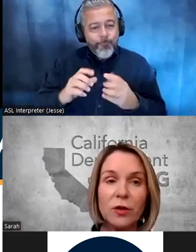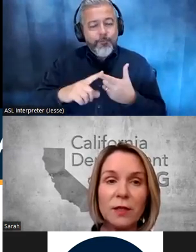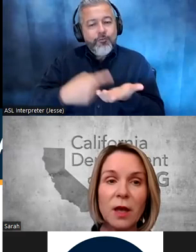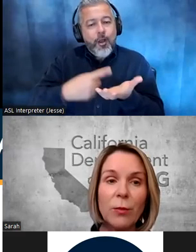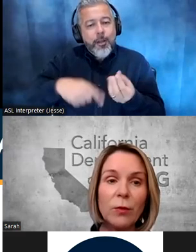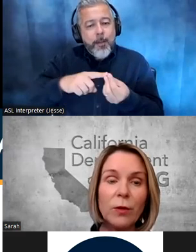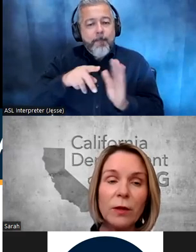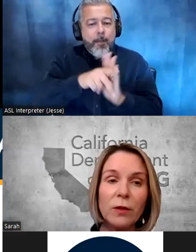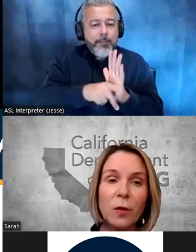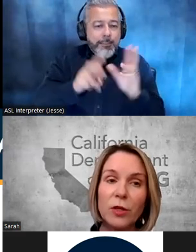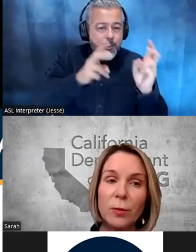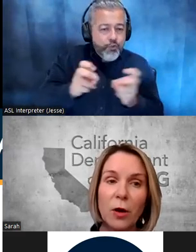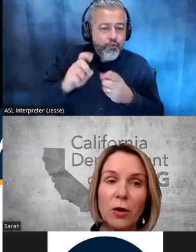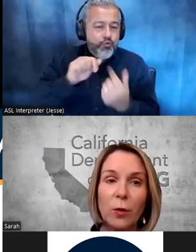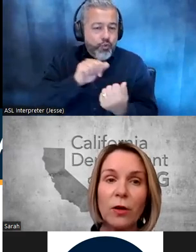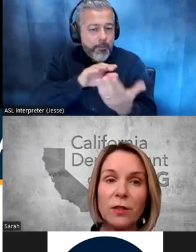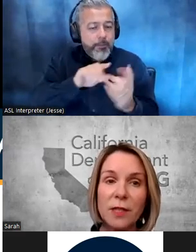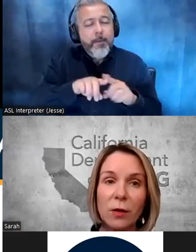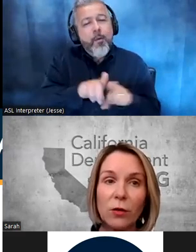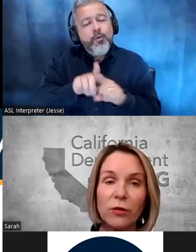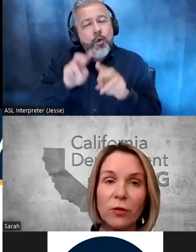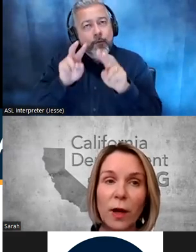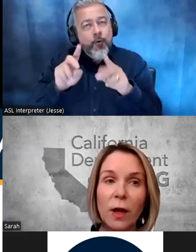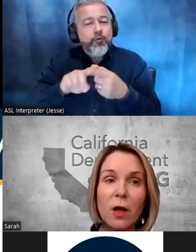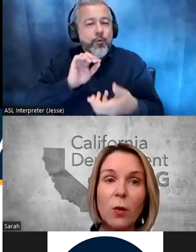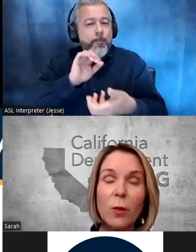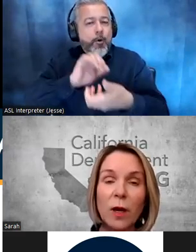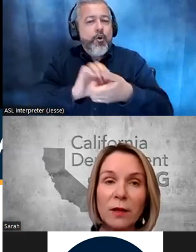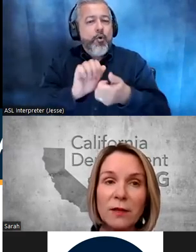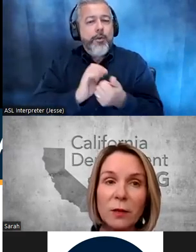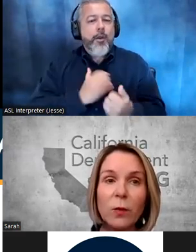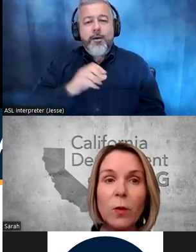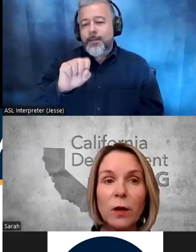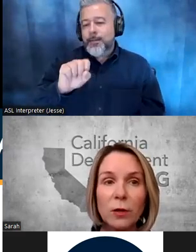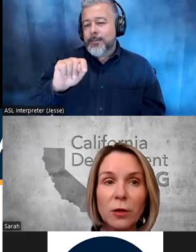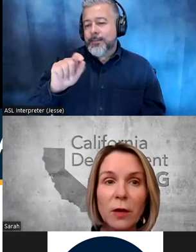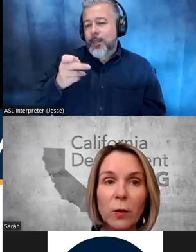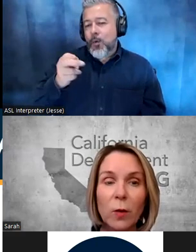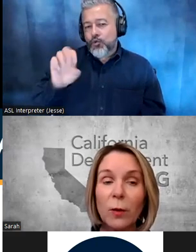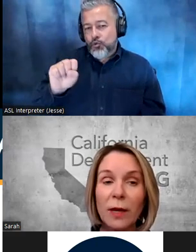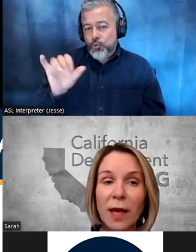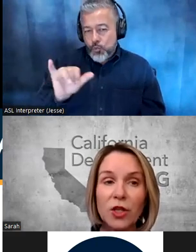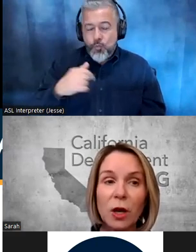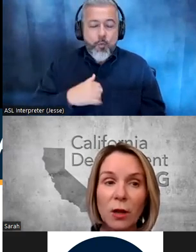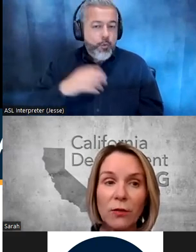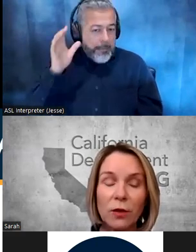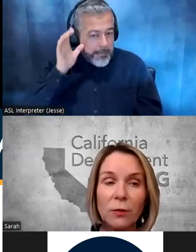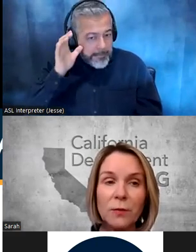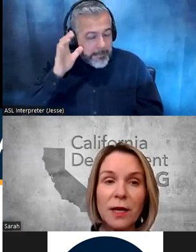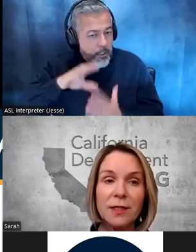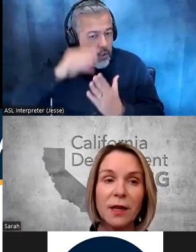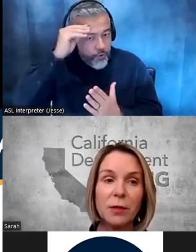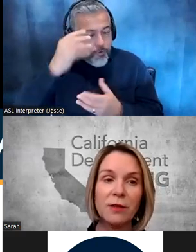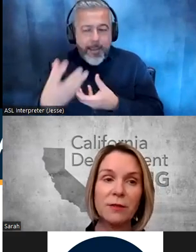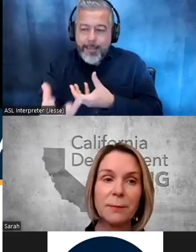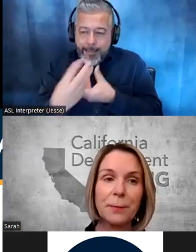be addressed, but really look forward to partnering with our stakeholders as well. We want to listen, we want to learn, and we want to engage all of you.